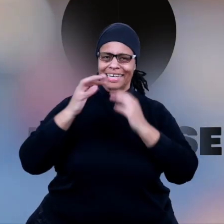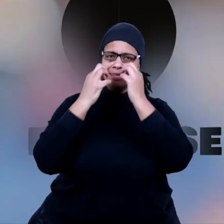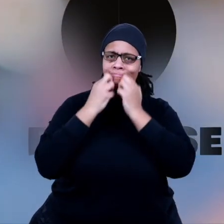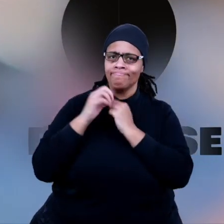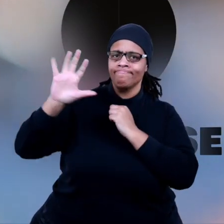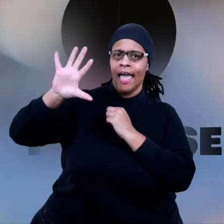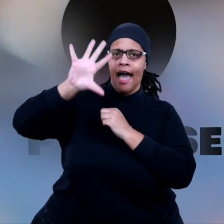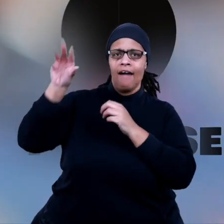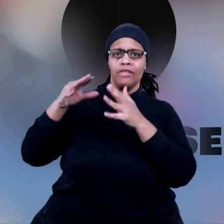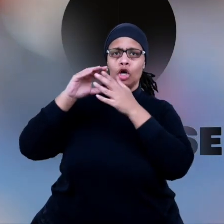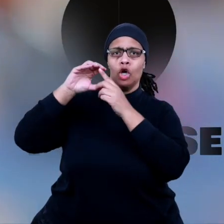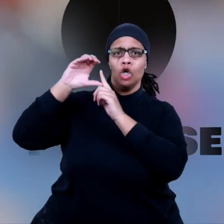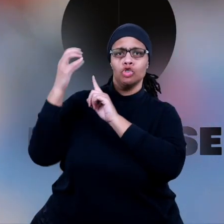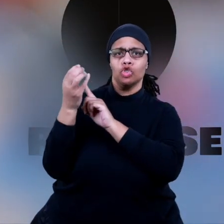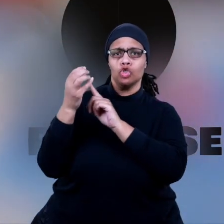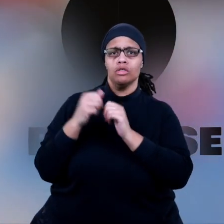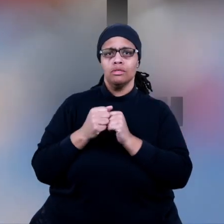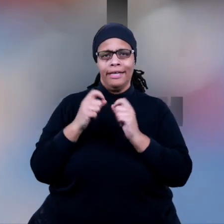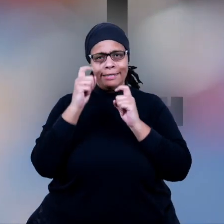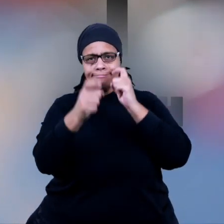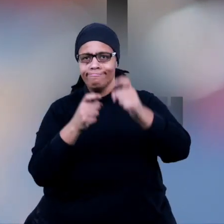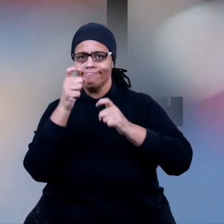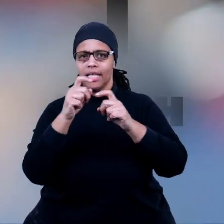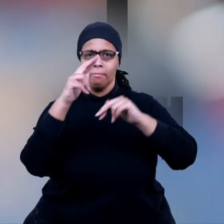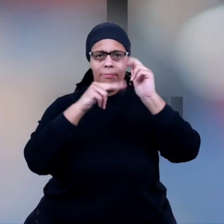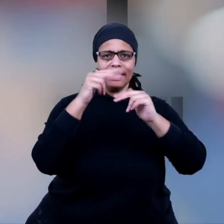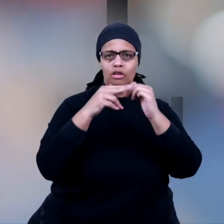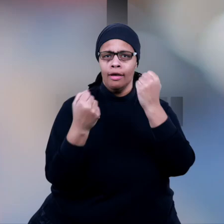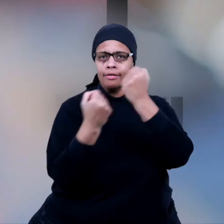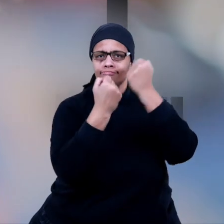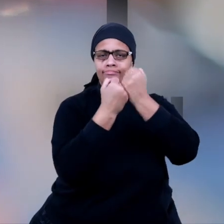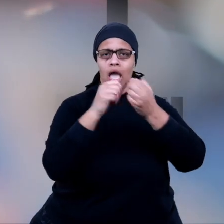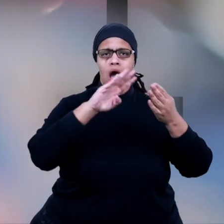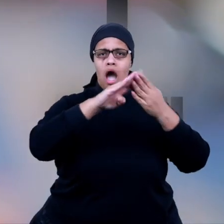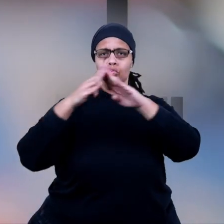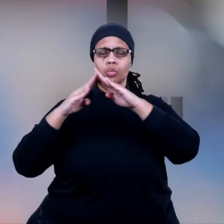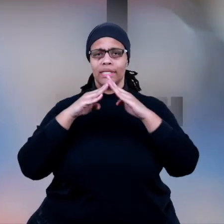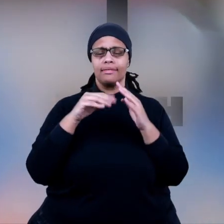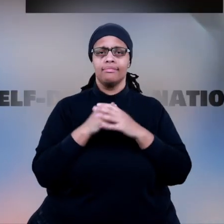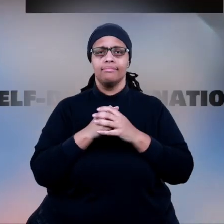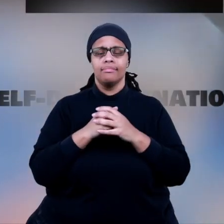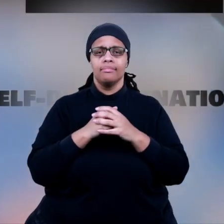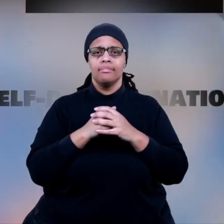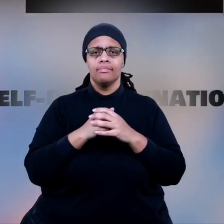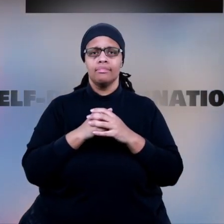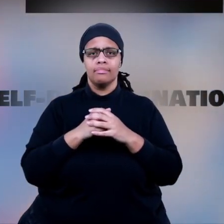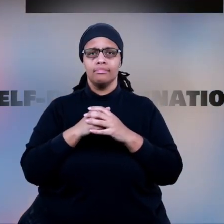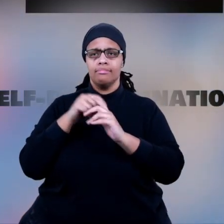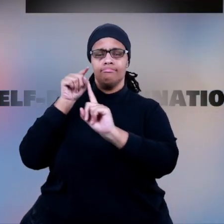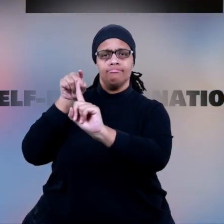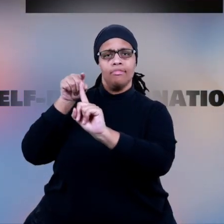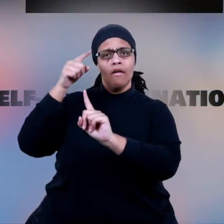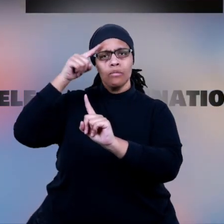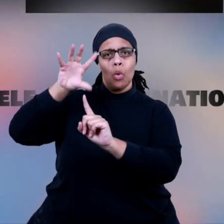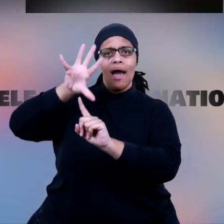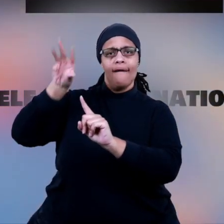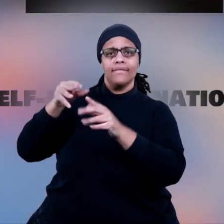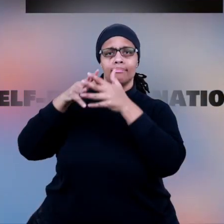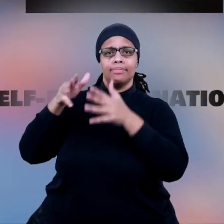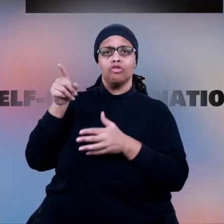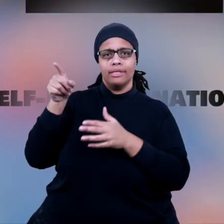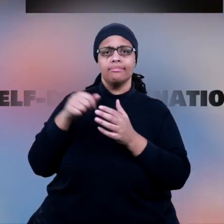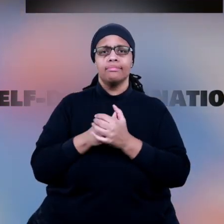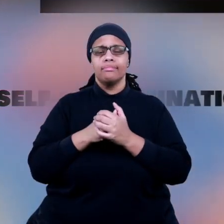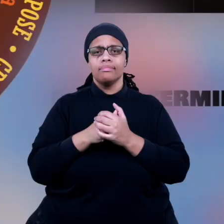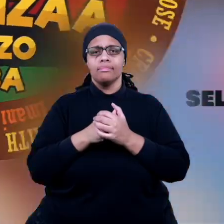are values of African culture. They contribute to building and reinforcing community among African